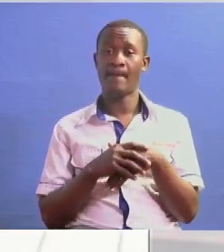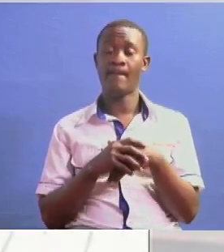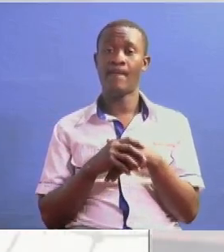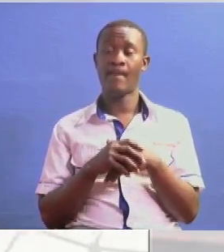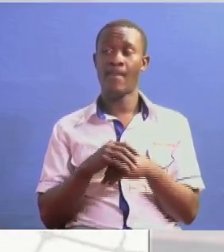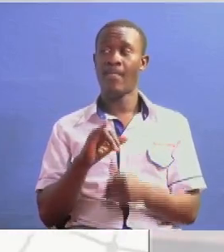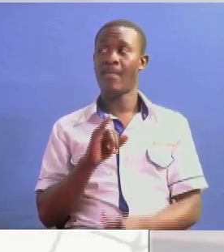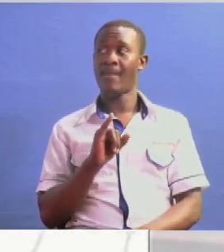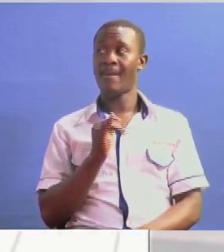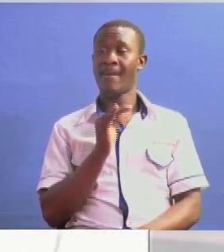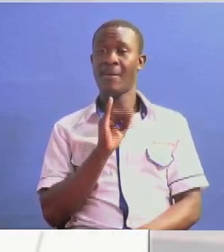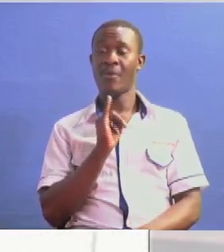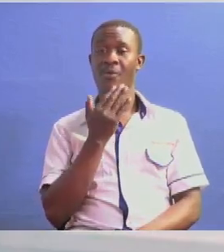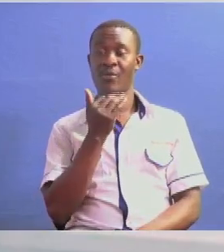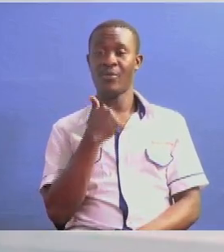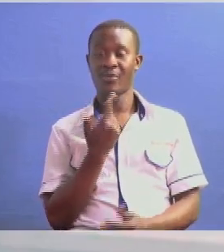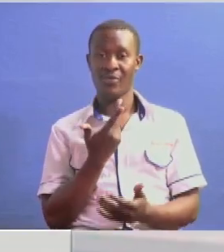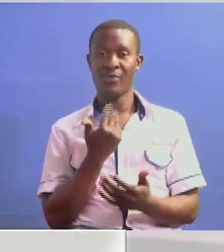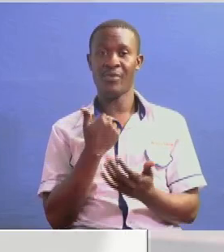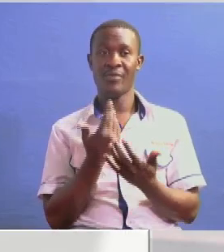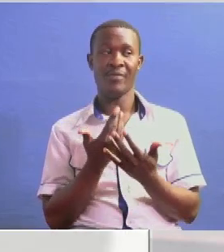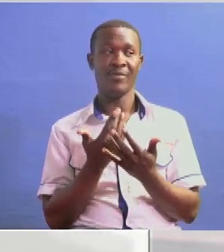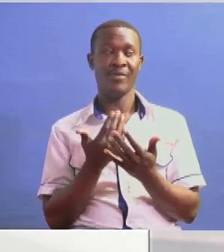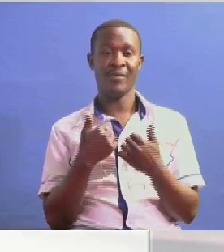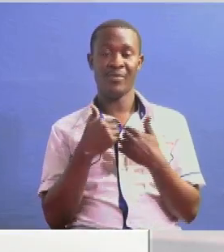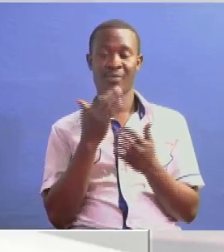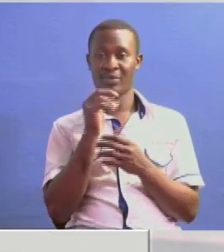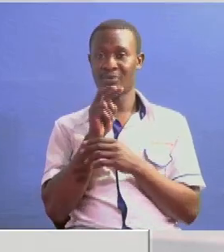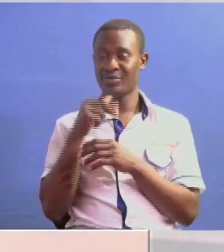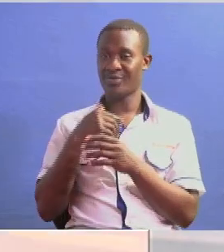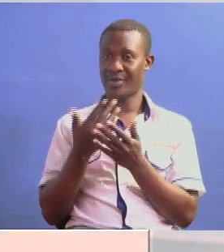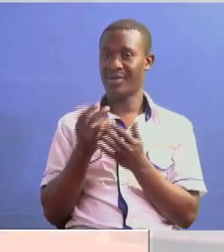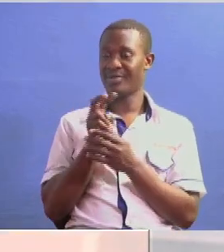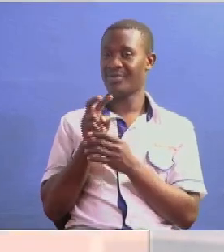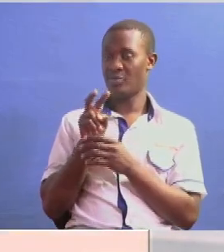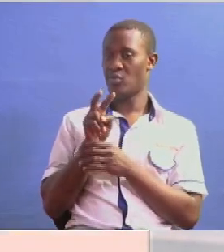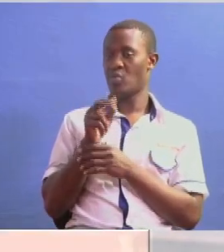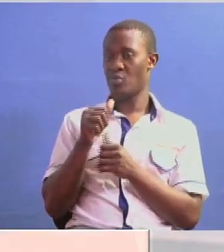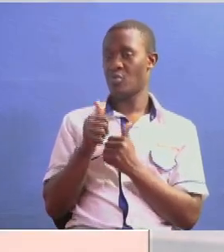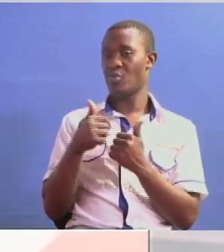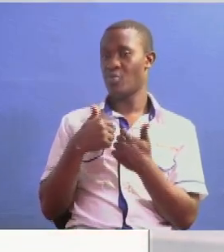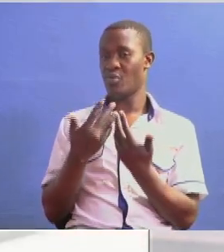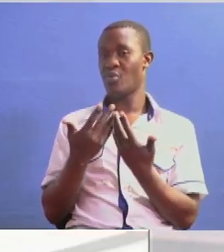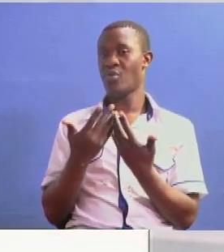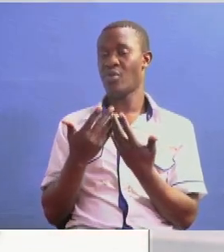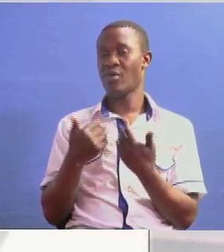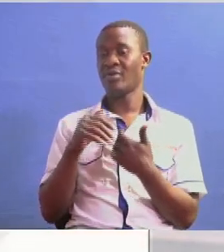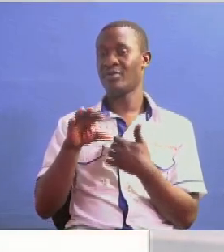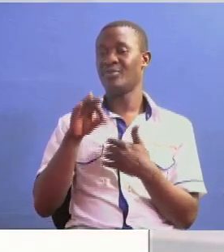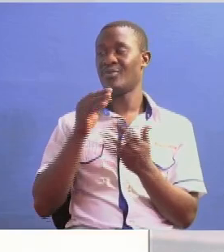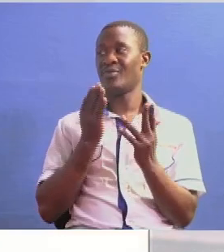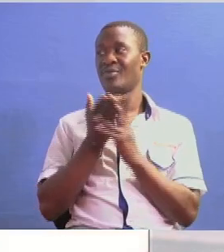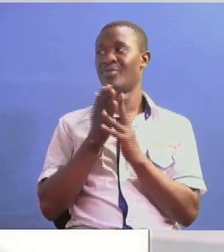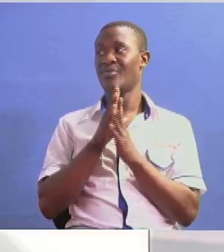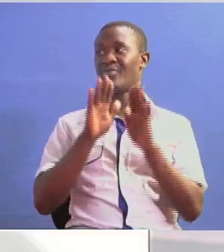we want to see you, can you kindly lean back a little bit so that we can actually, see you as even you take us through